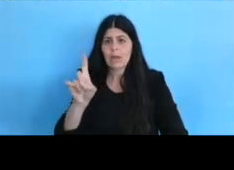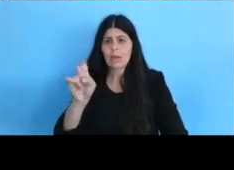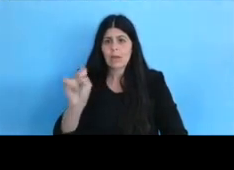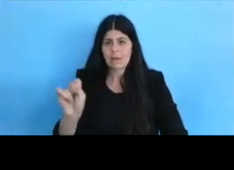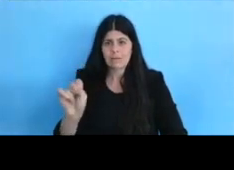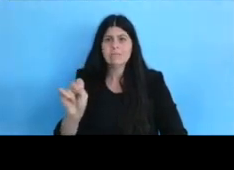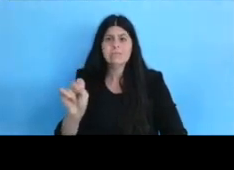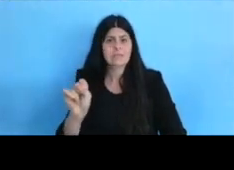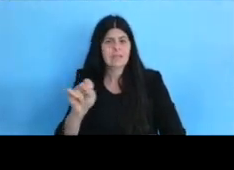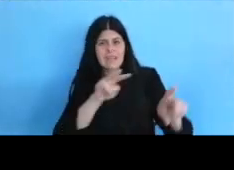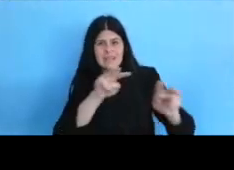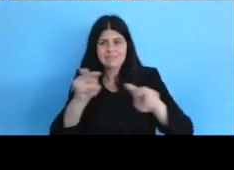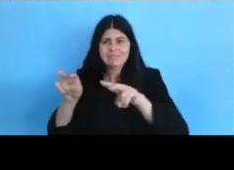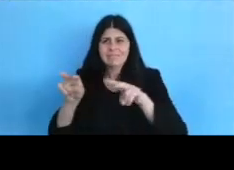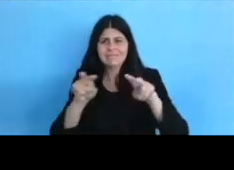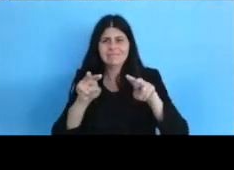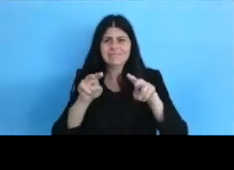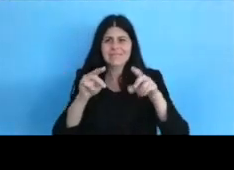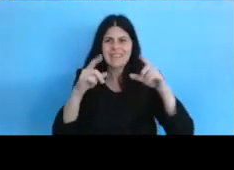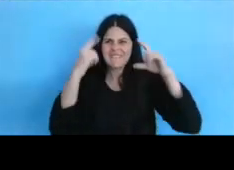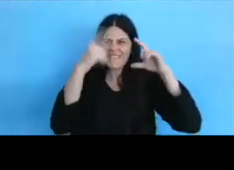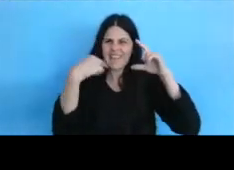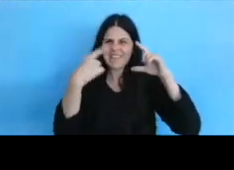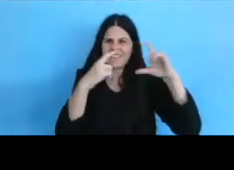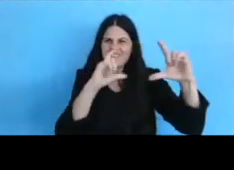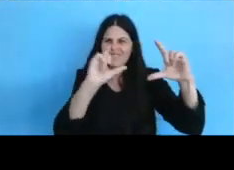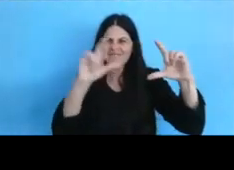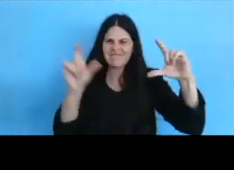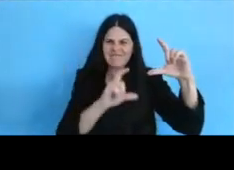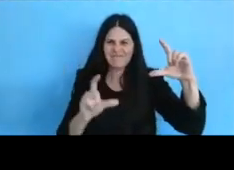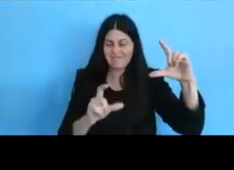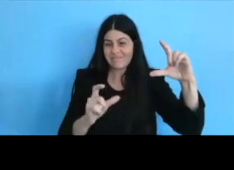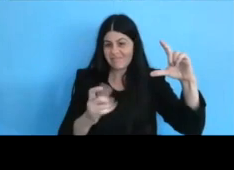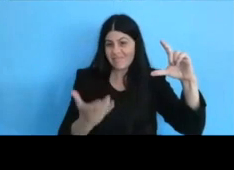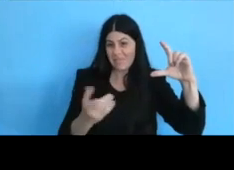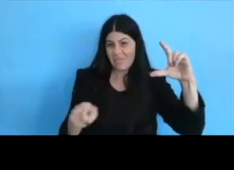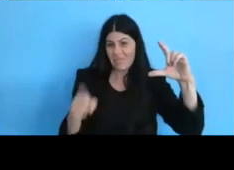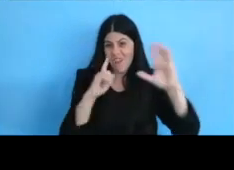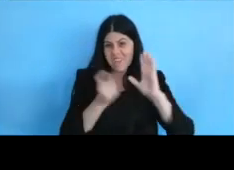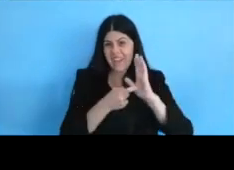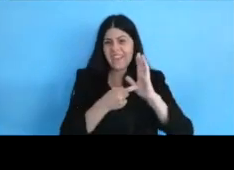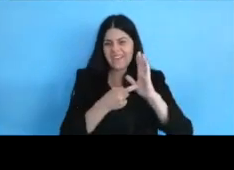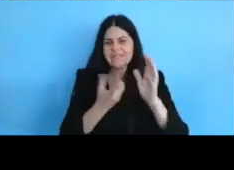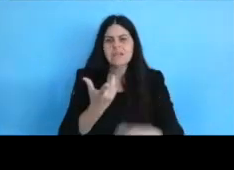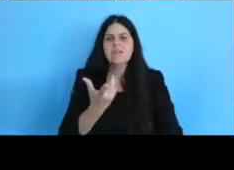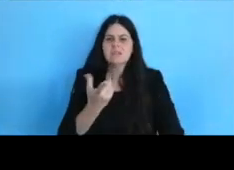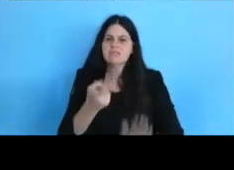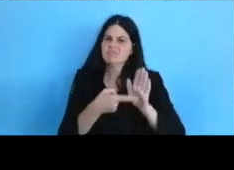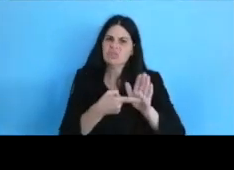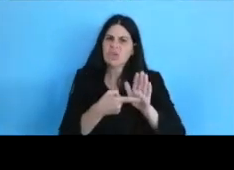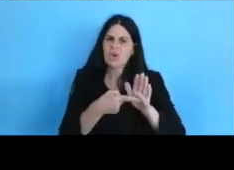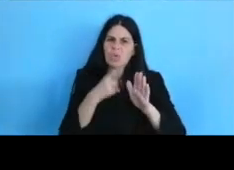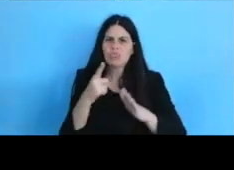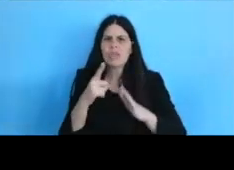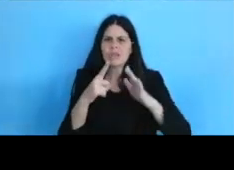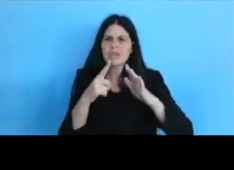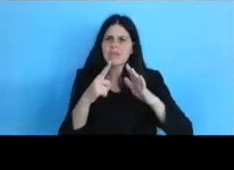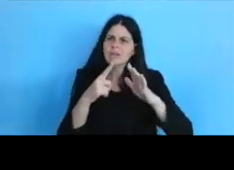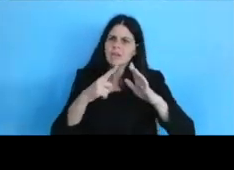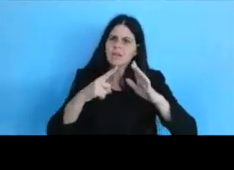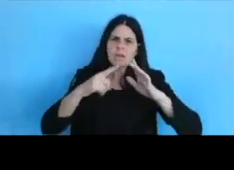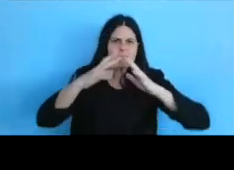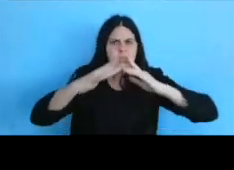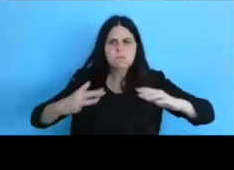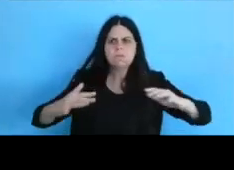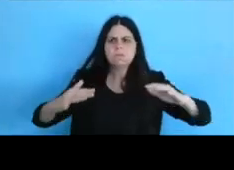other faces you probably recognize that just show you really the breadth of the community that